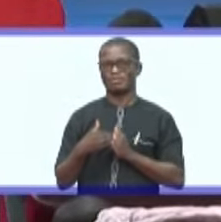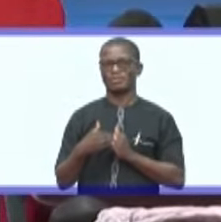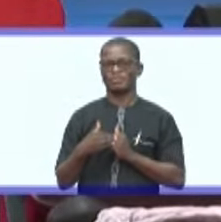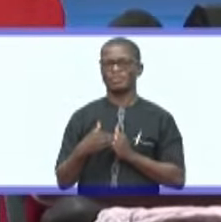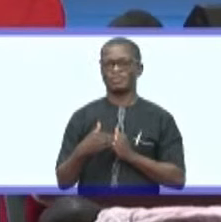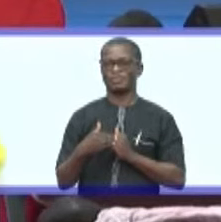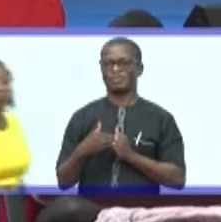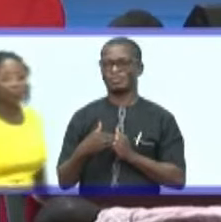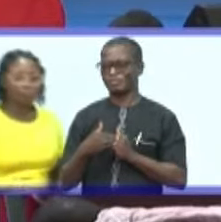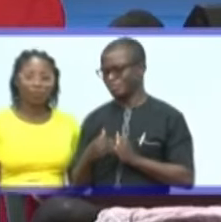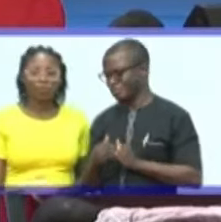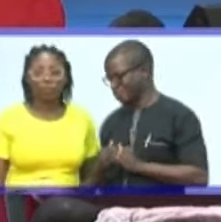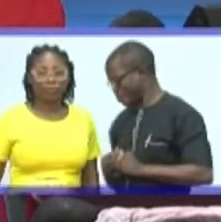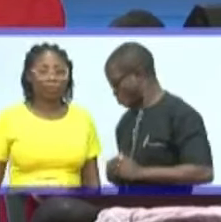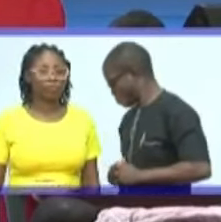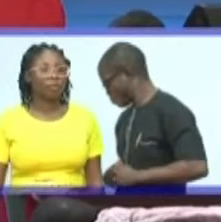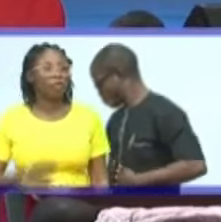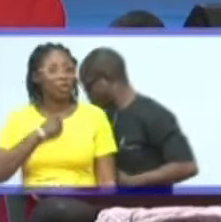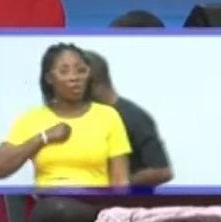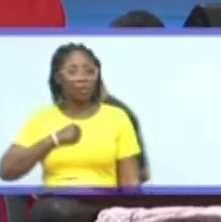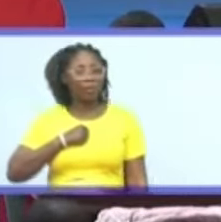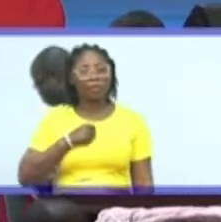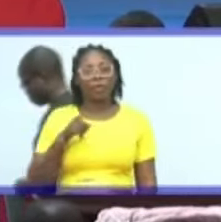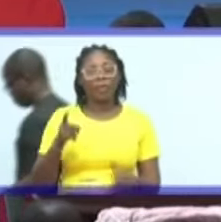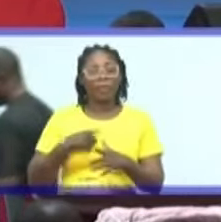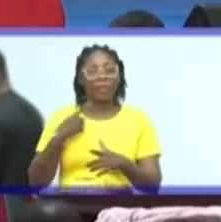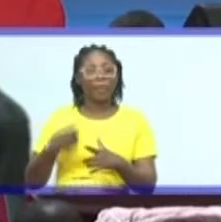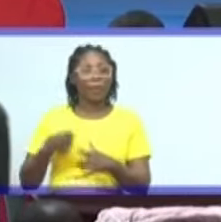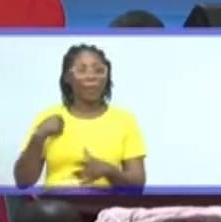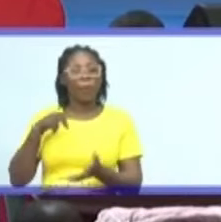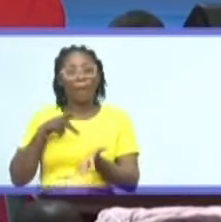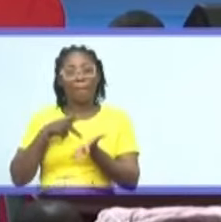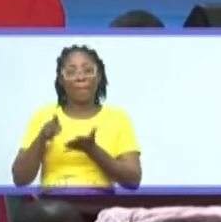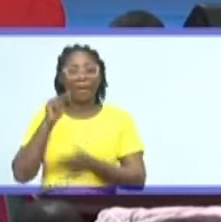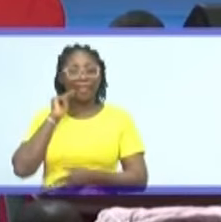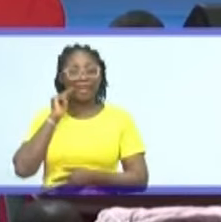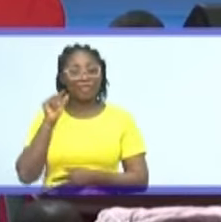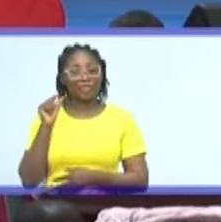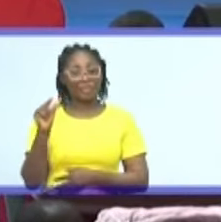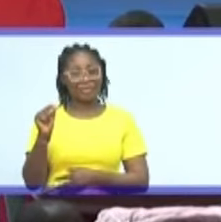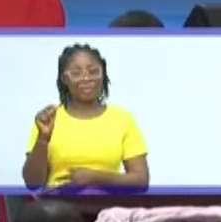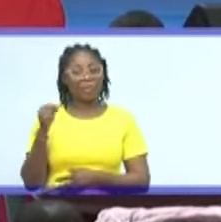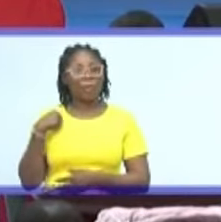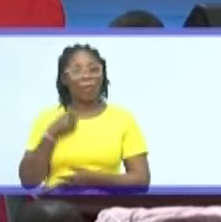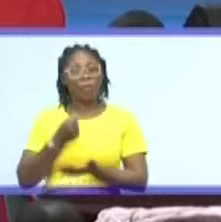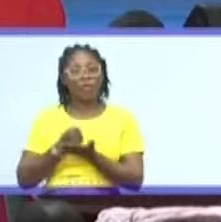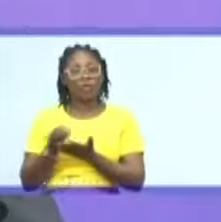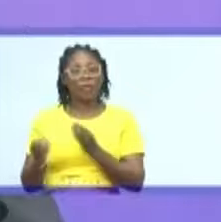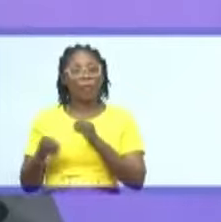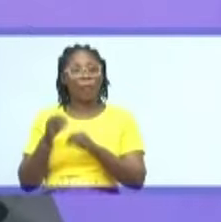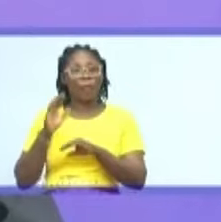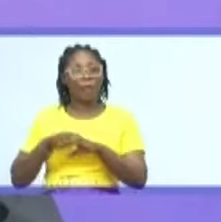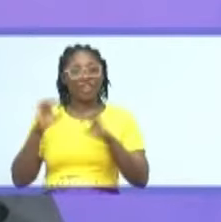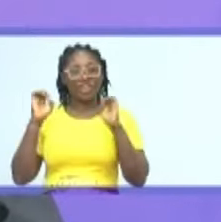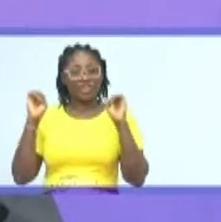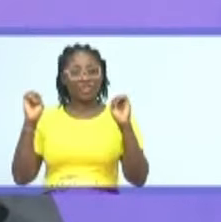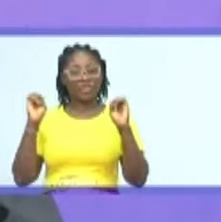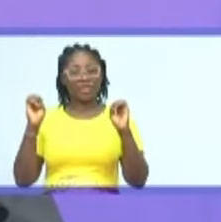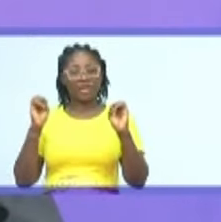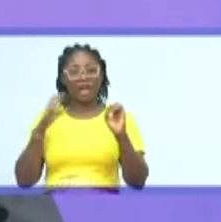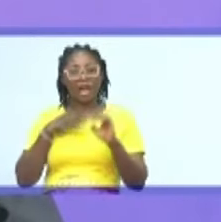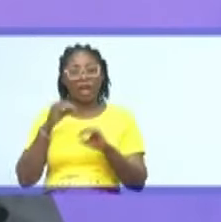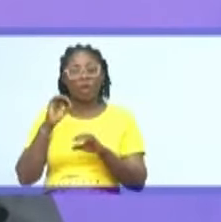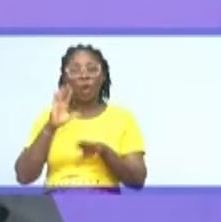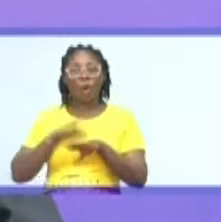already... And then we will pay Nigerians more. We will spend more on education and healthcare and on